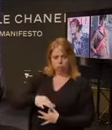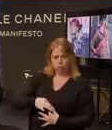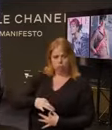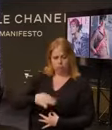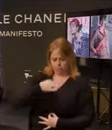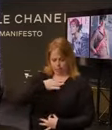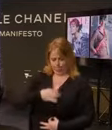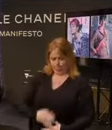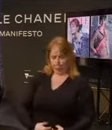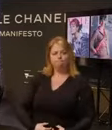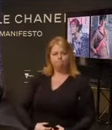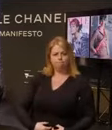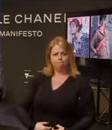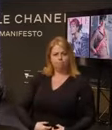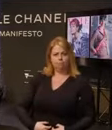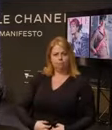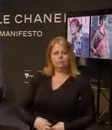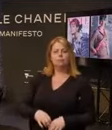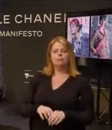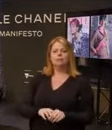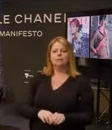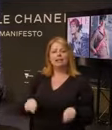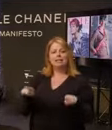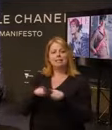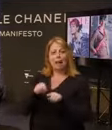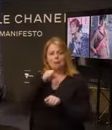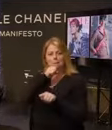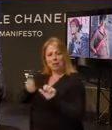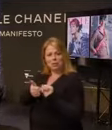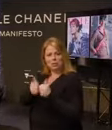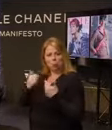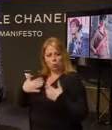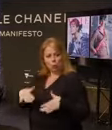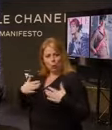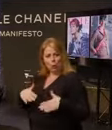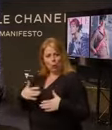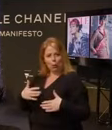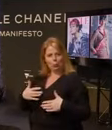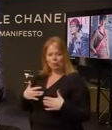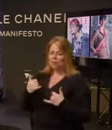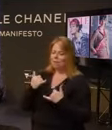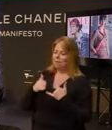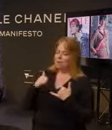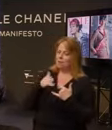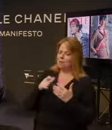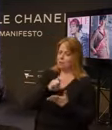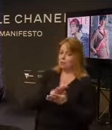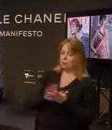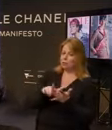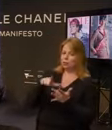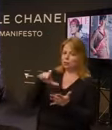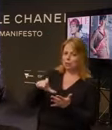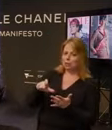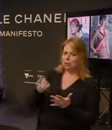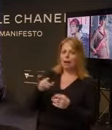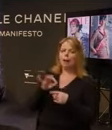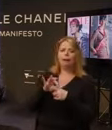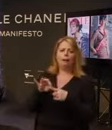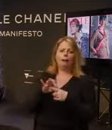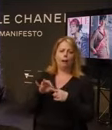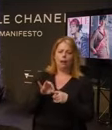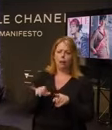down the front emulating men's sportswear, but so incredibly chic. So, and the colourways